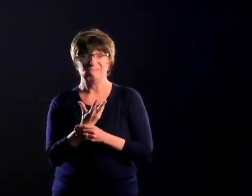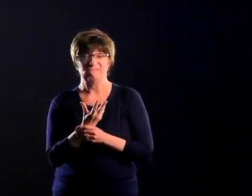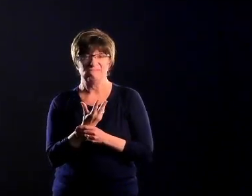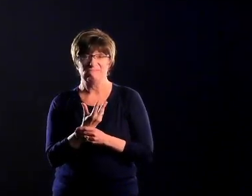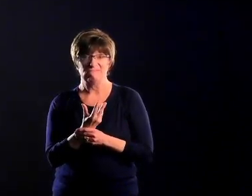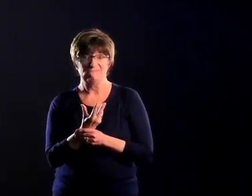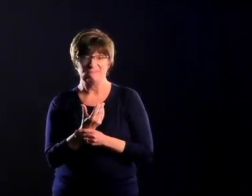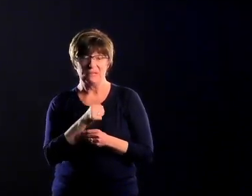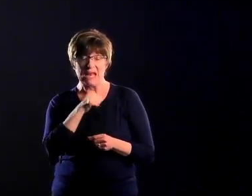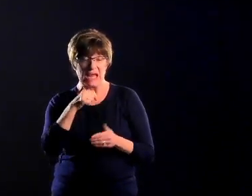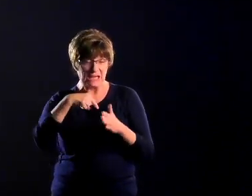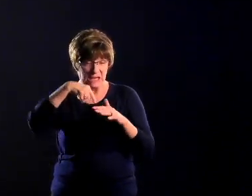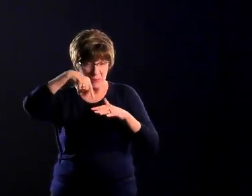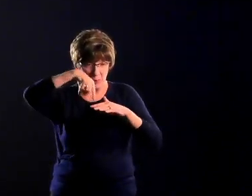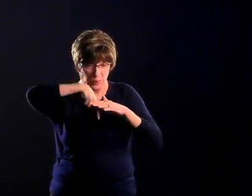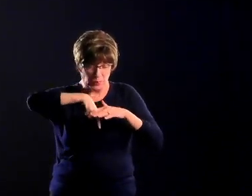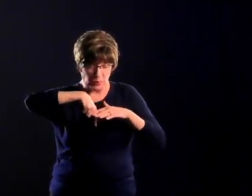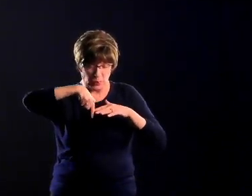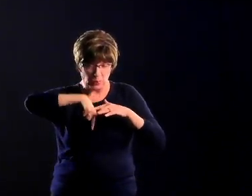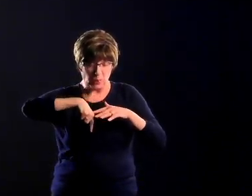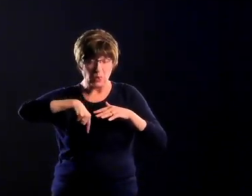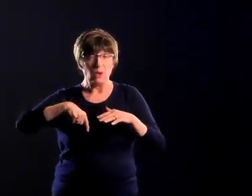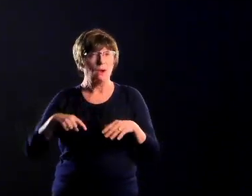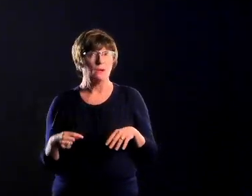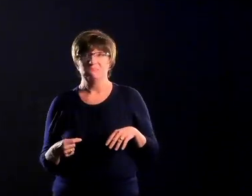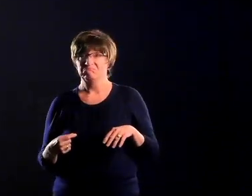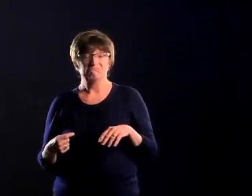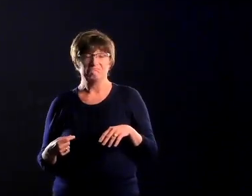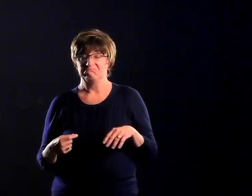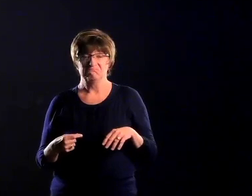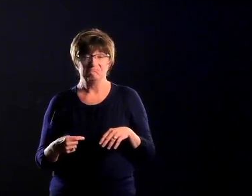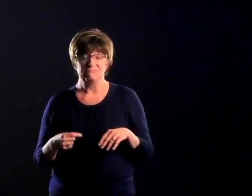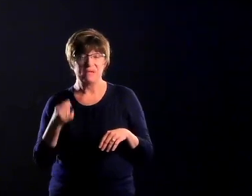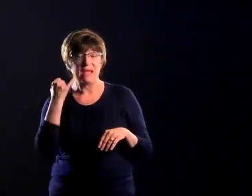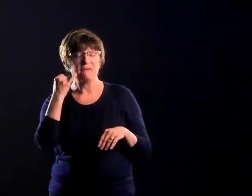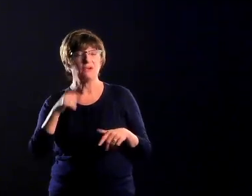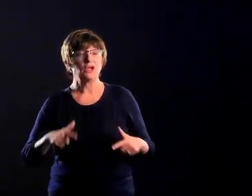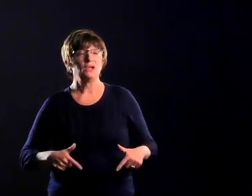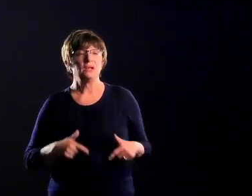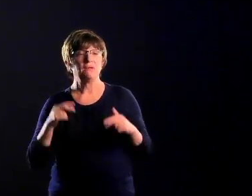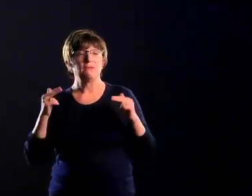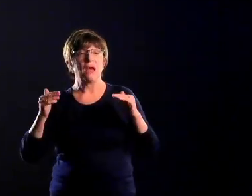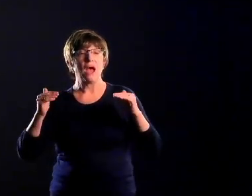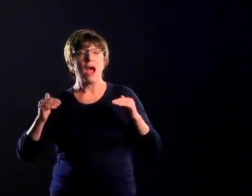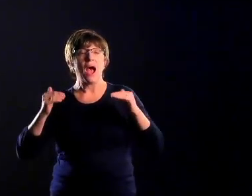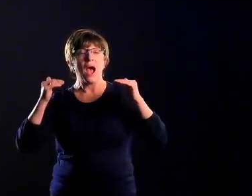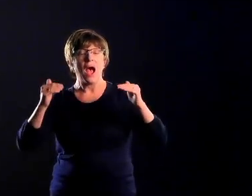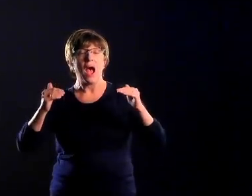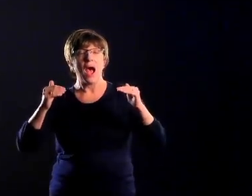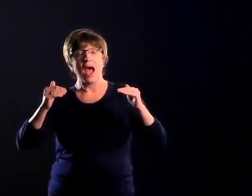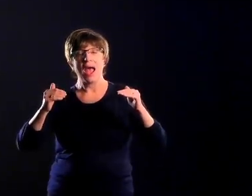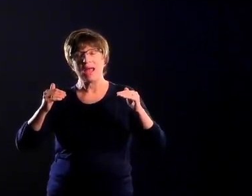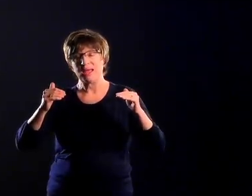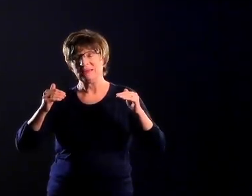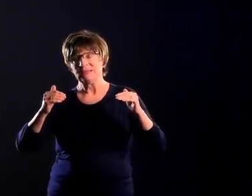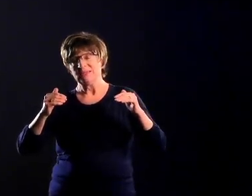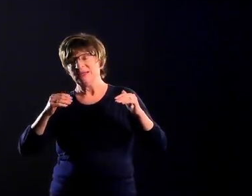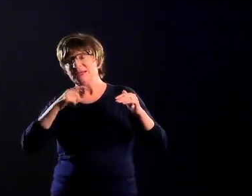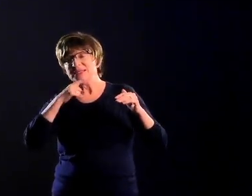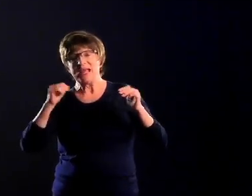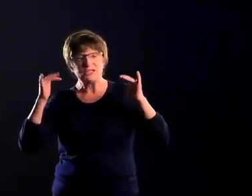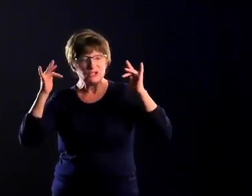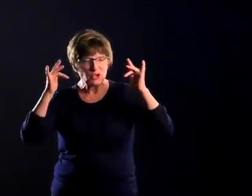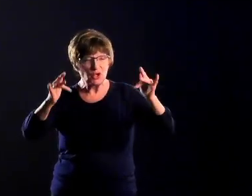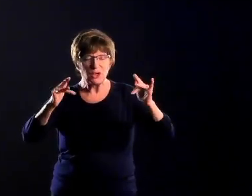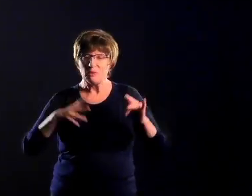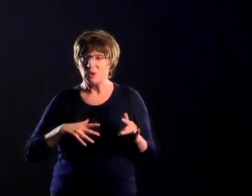to penetrate the cement. It's going to stay on top. And at some point in time, if you live in the high desert, it's either going to blow away or some bird is going to come down